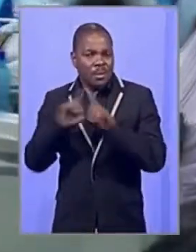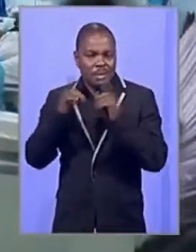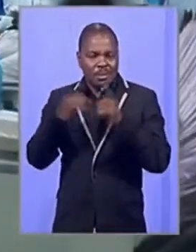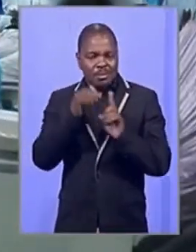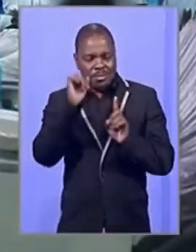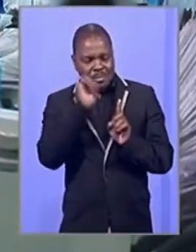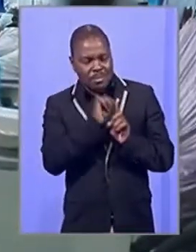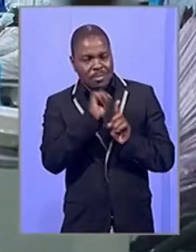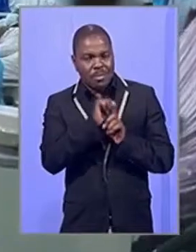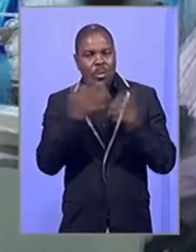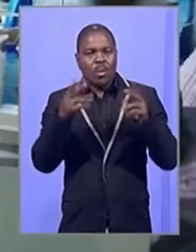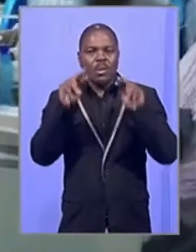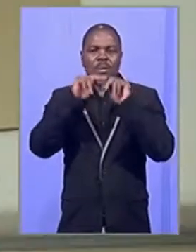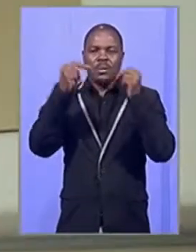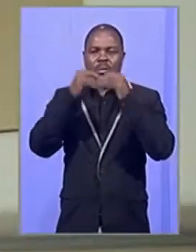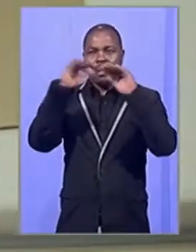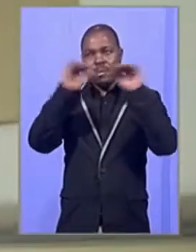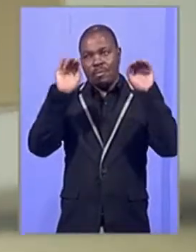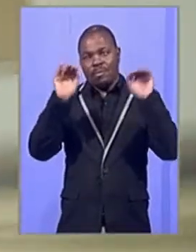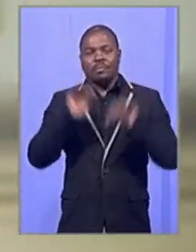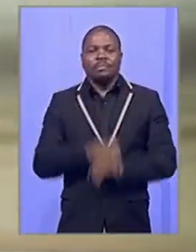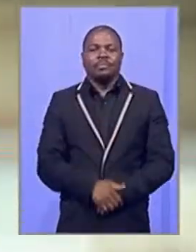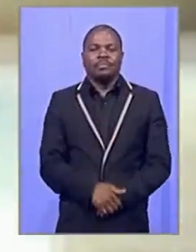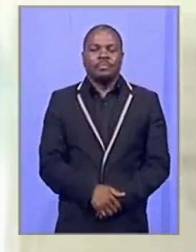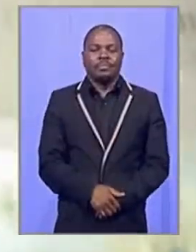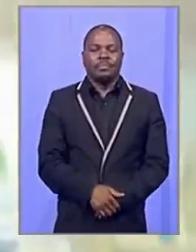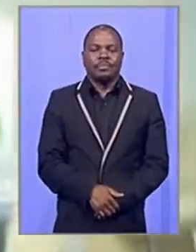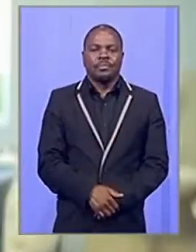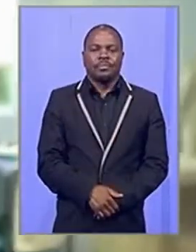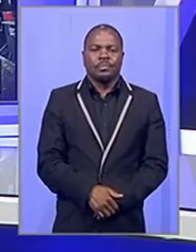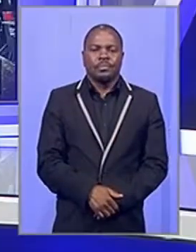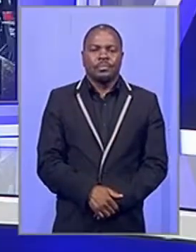ya gabo maemong a bosetšhaba.